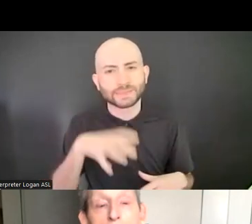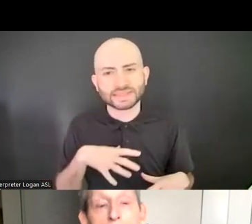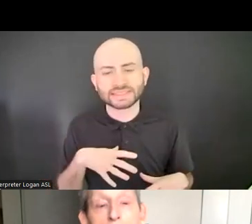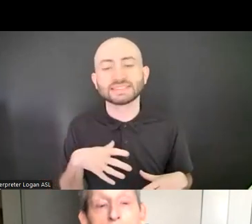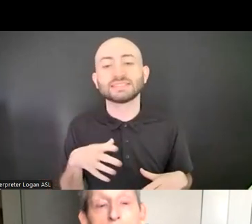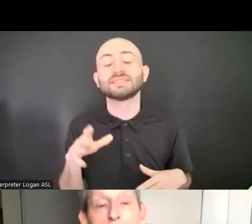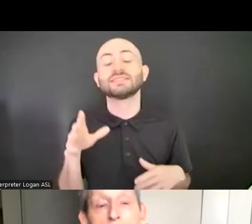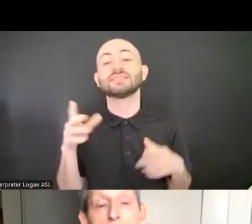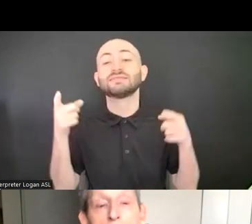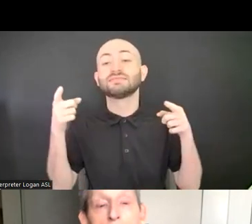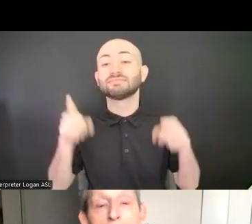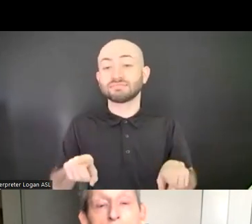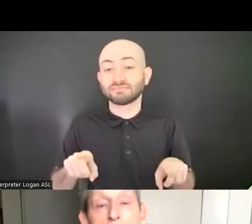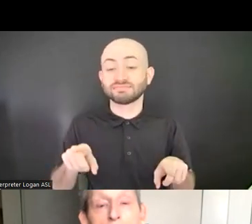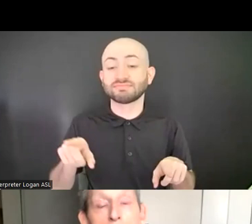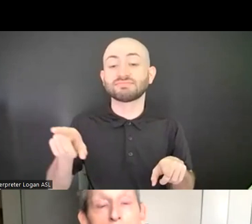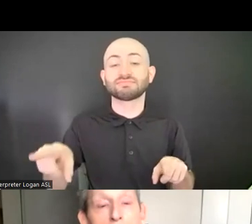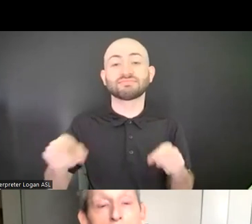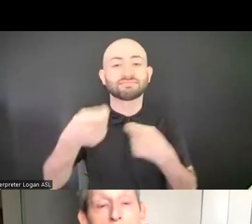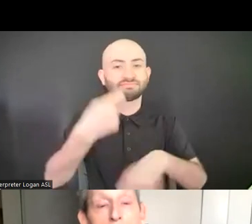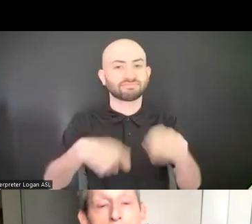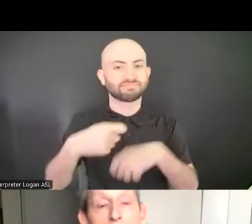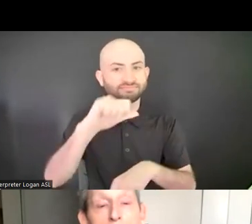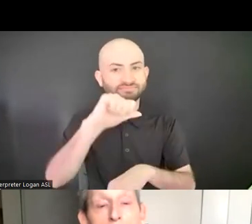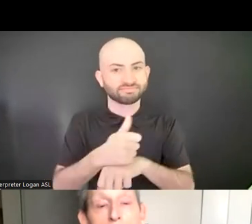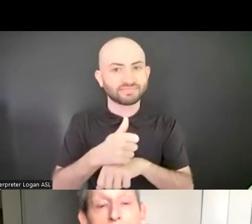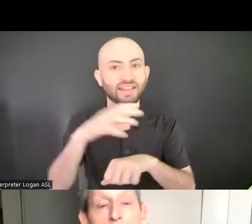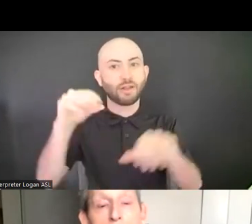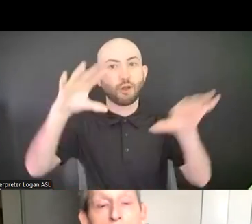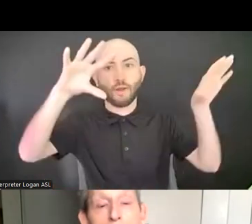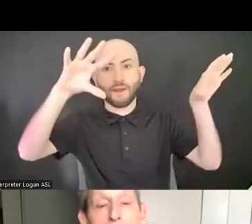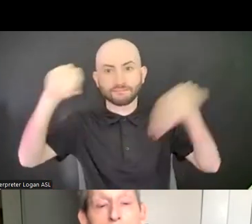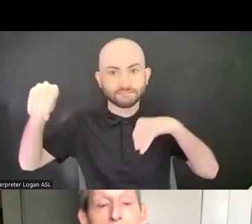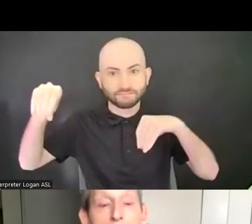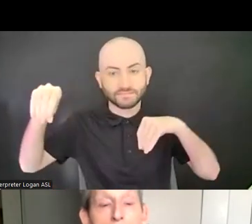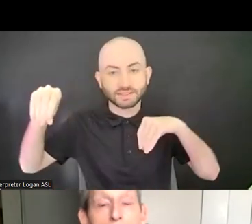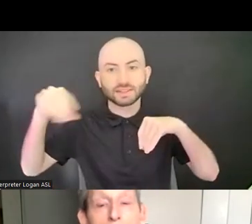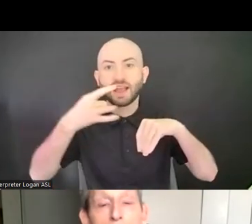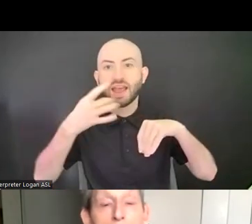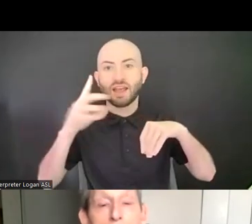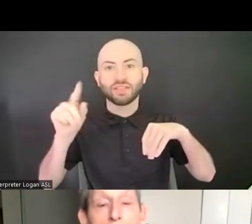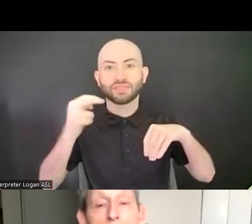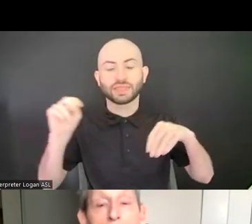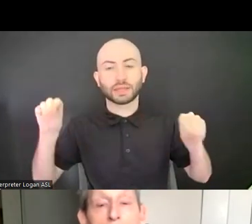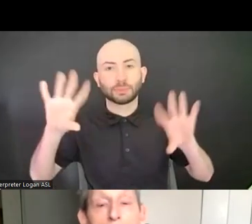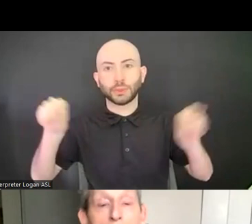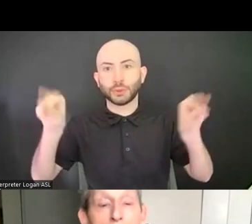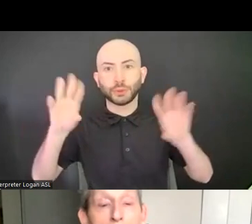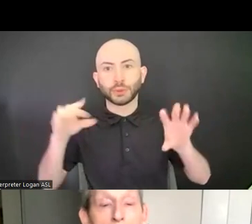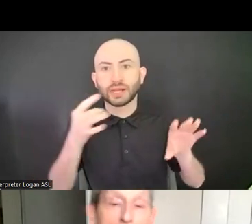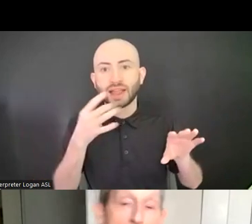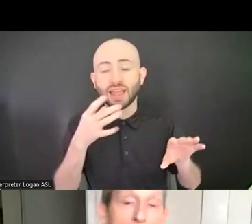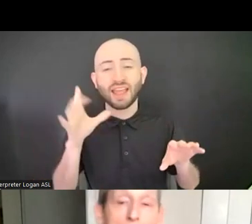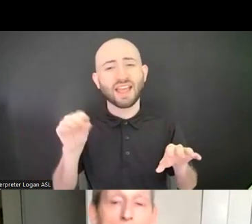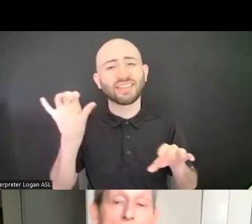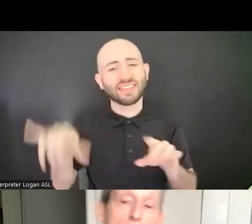up changing kind of the setup and turned off the lights and put on a strobe light because zumba is hip-hop dancing i